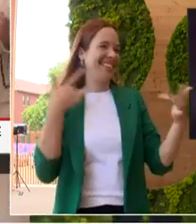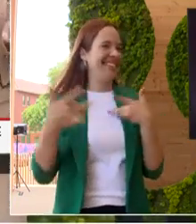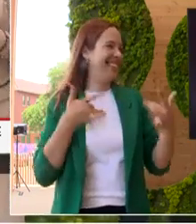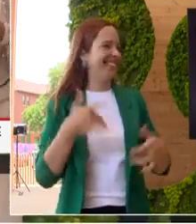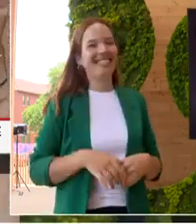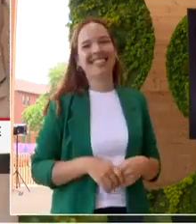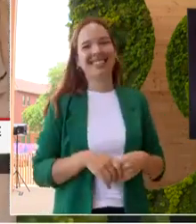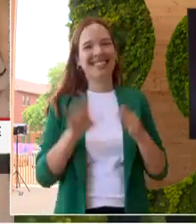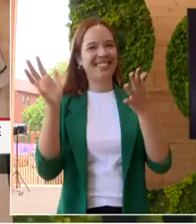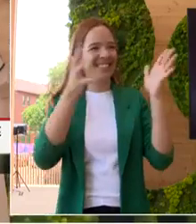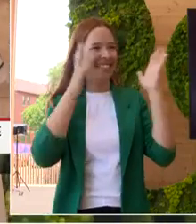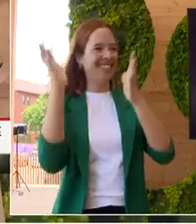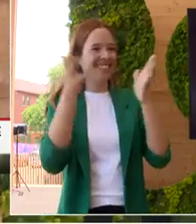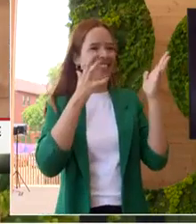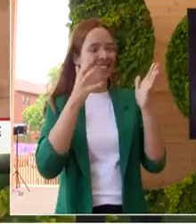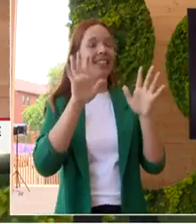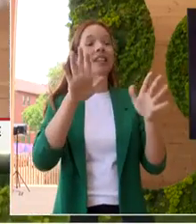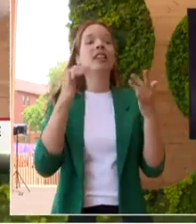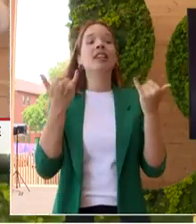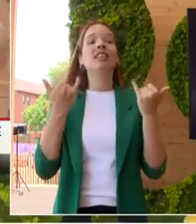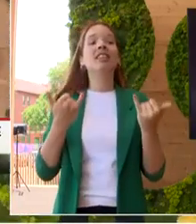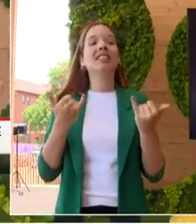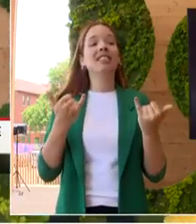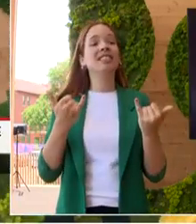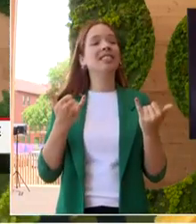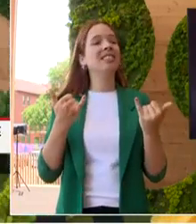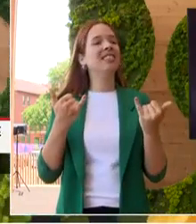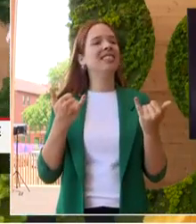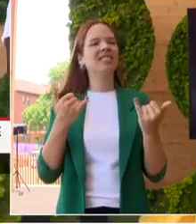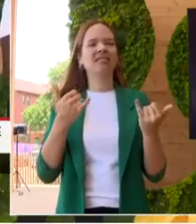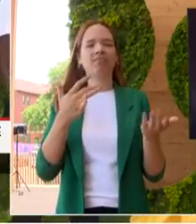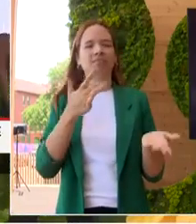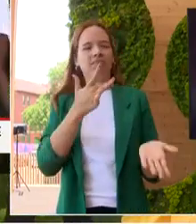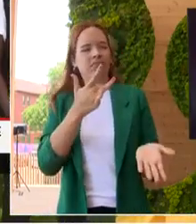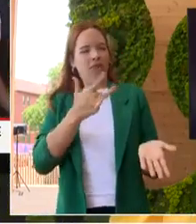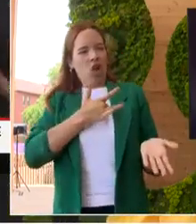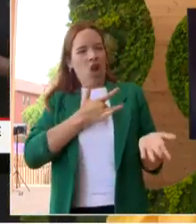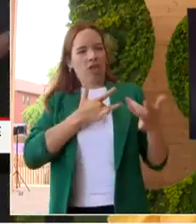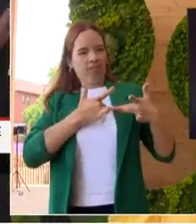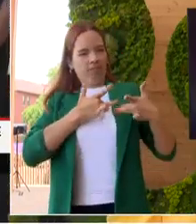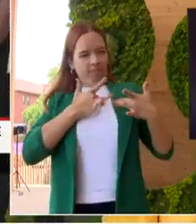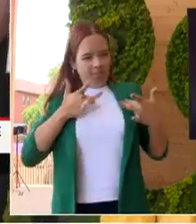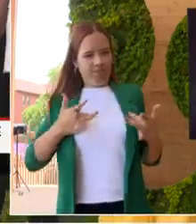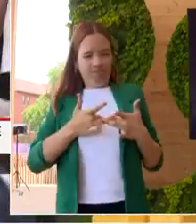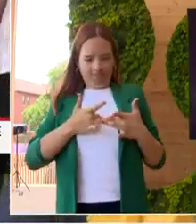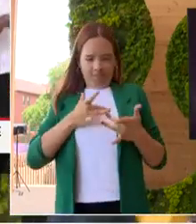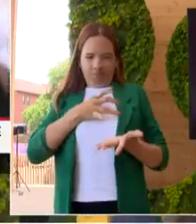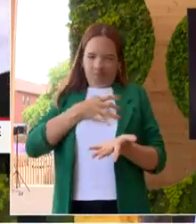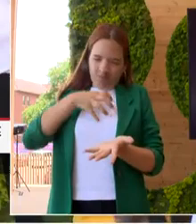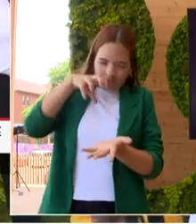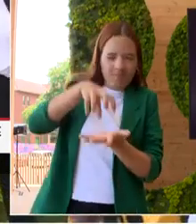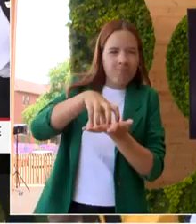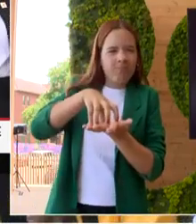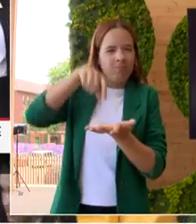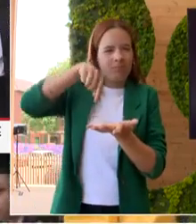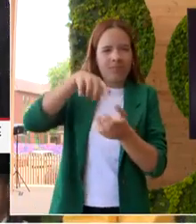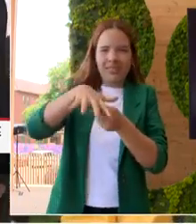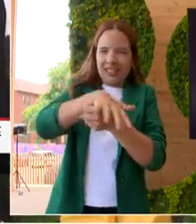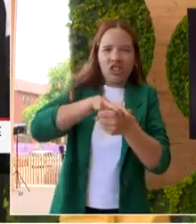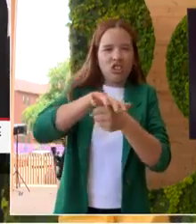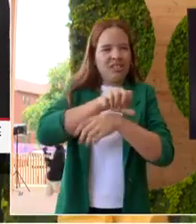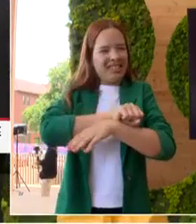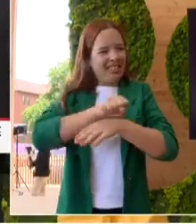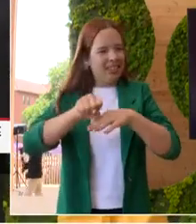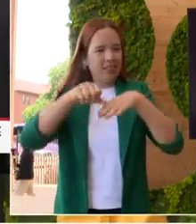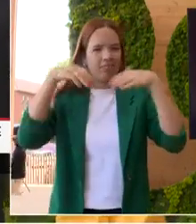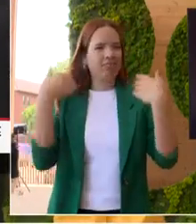So let's bring up the heart and soul of the project, the 13 entrepreneurs and business owners, and invite them to join us on stage with the